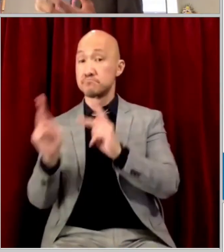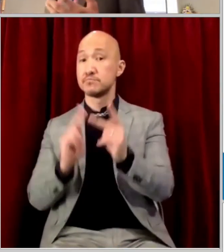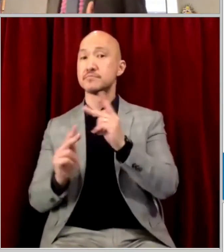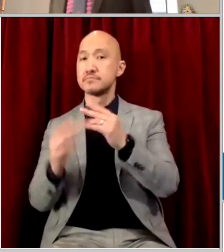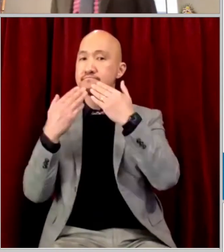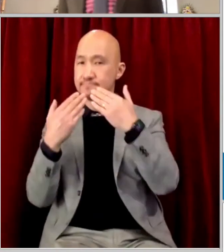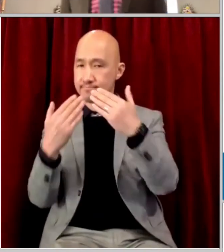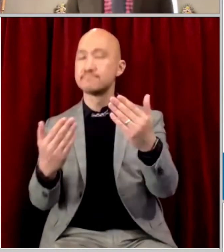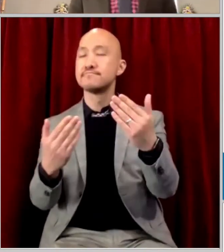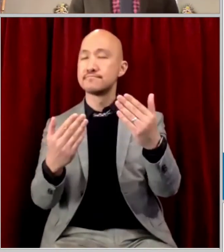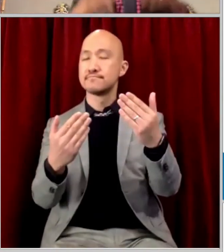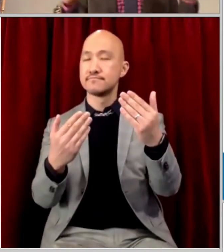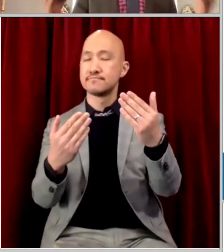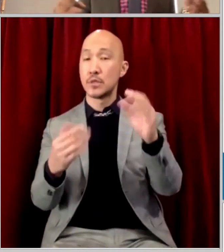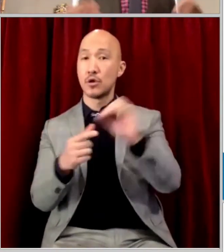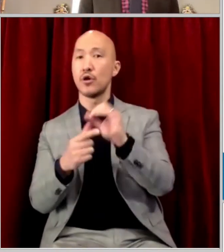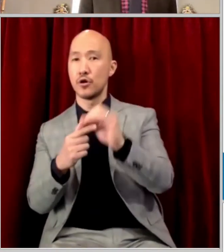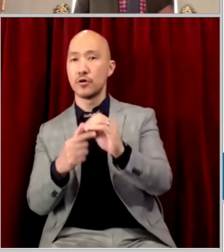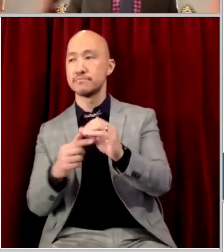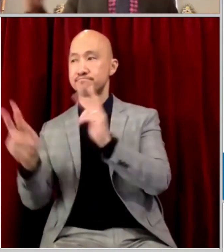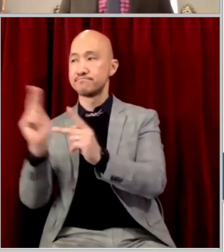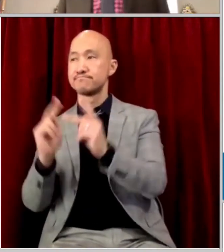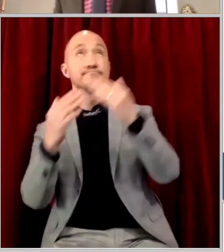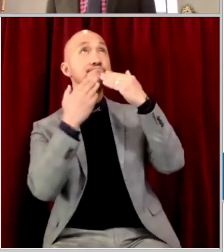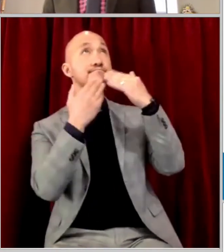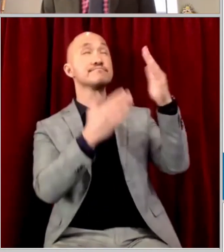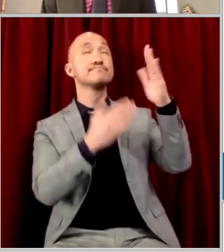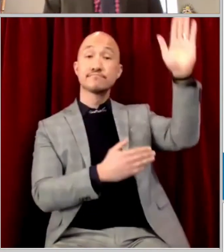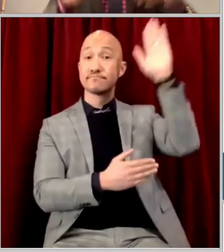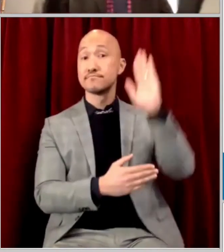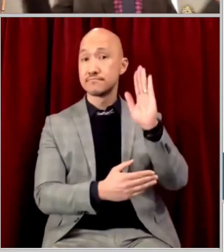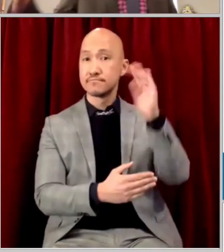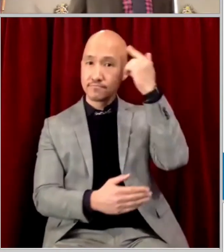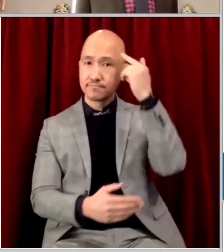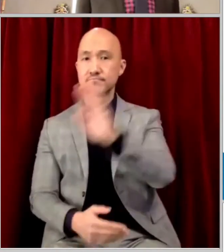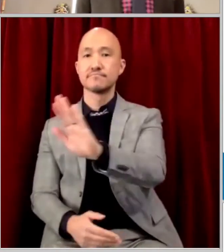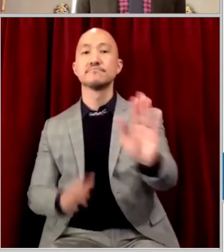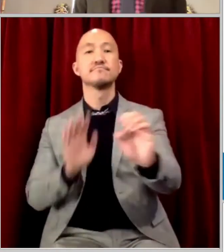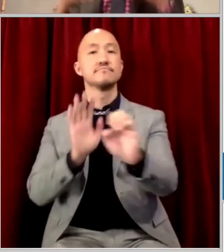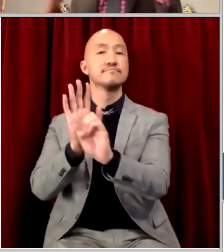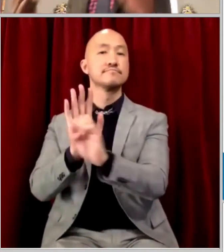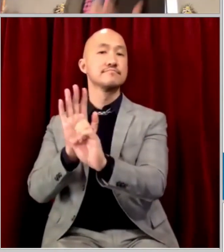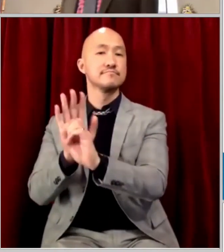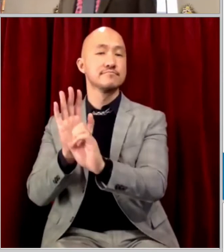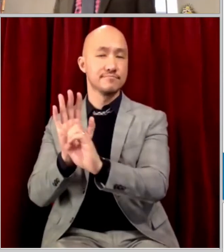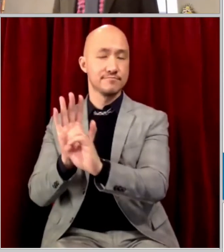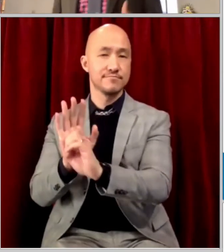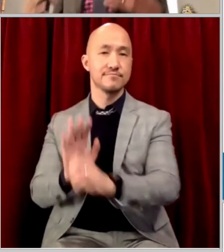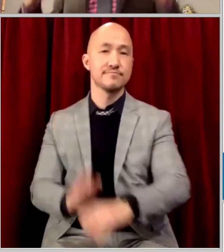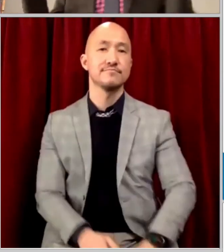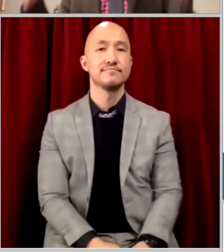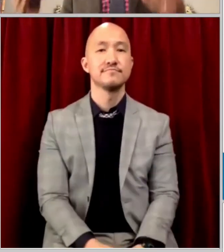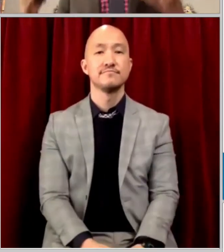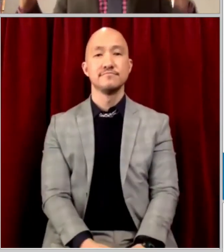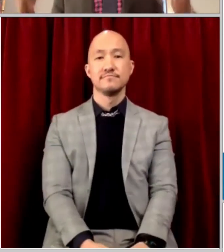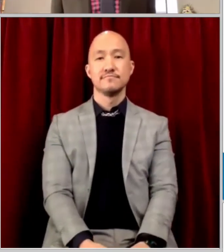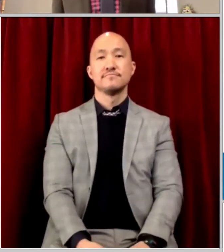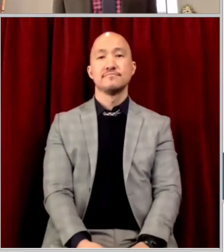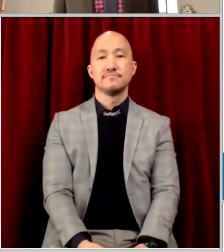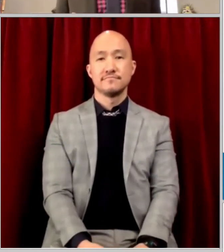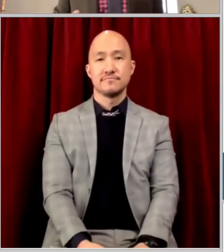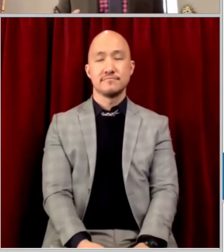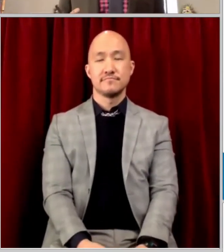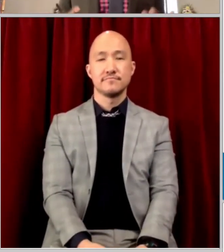don't normally talk God talk, people who don't necessarily read their Bible or pray, all of a sudden, with you in